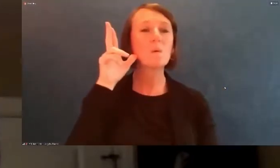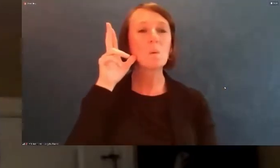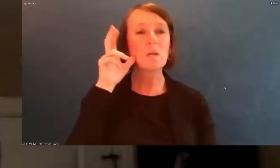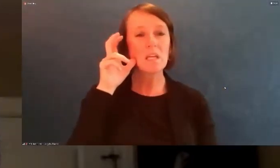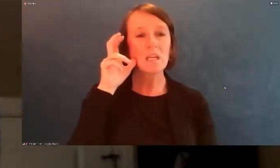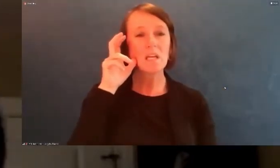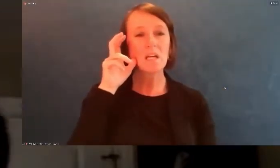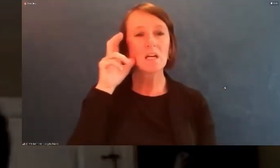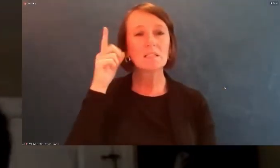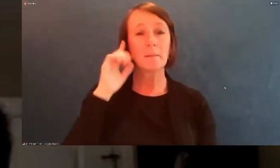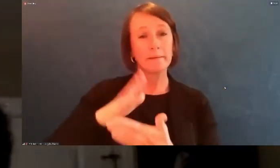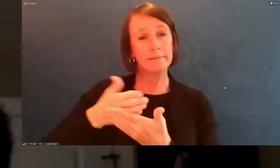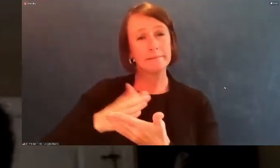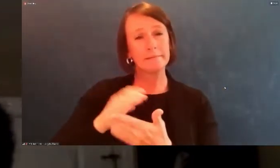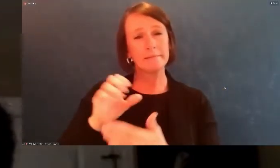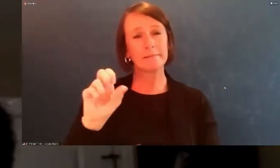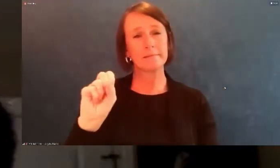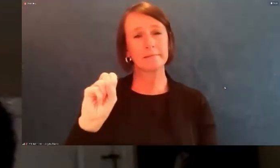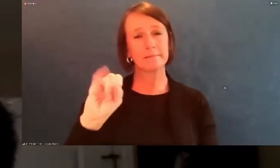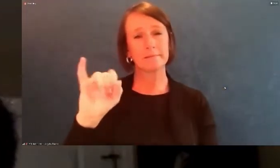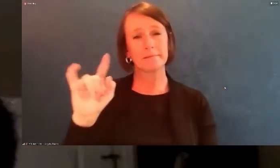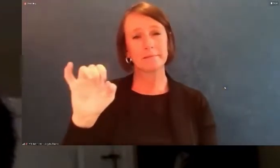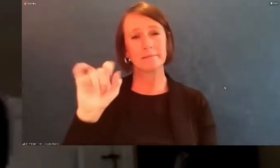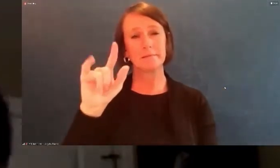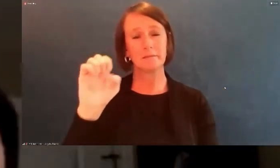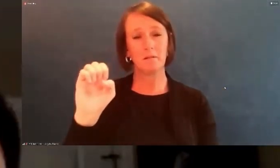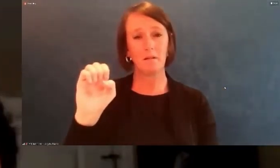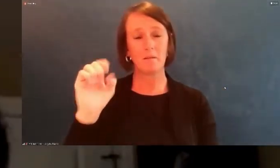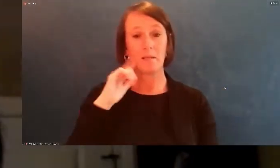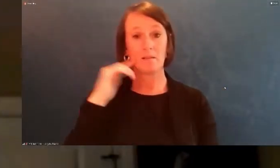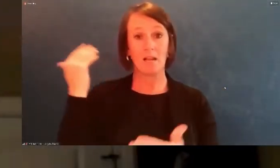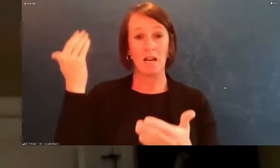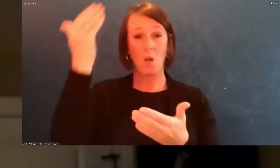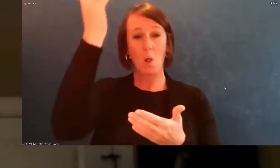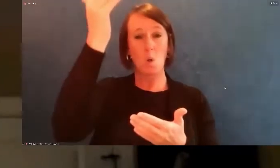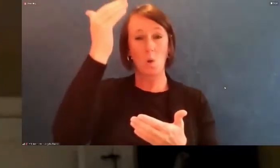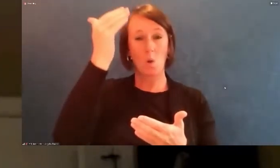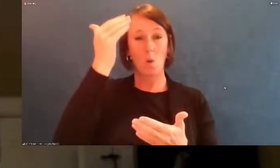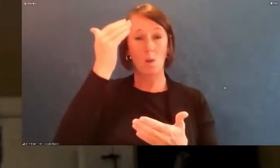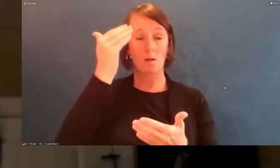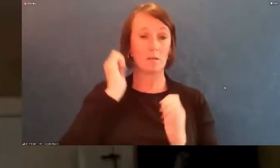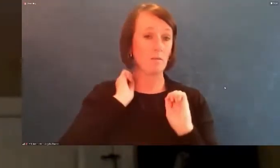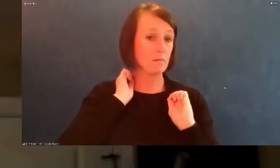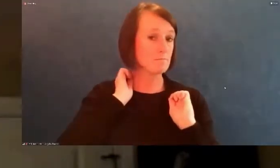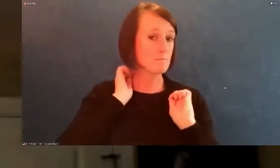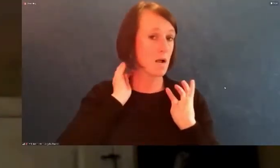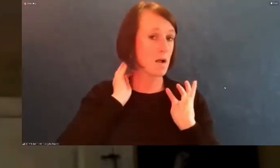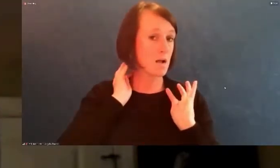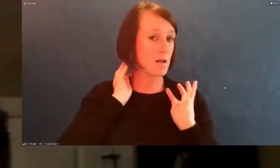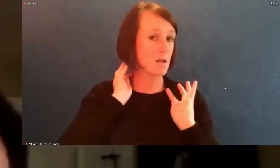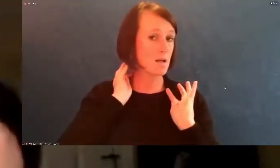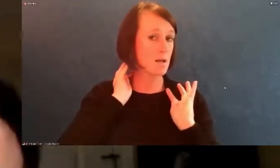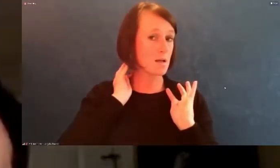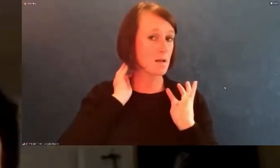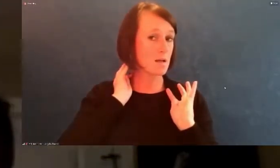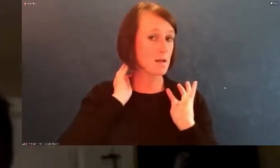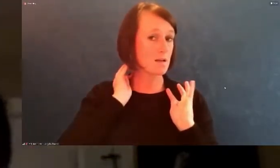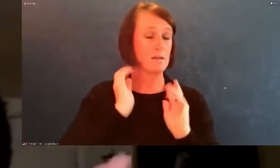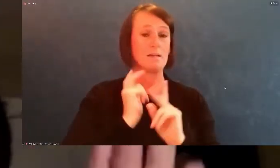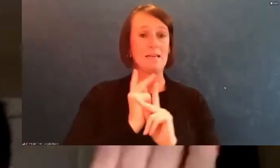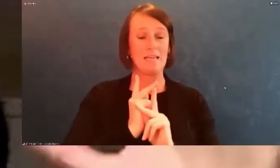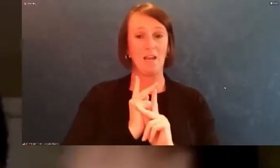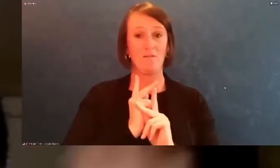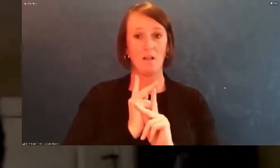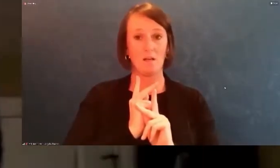in the next room, that means they're getting even closer. And if the hair on the back of your neck stands straight up, holy cow, watch out. That means you got to